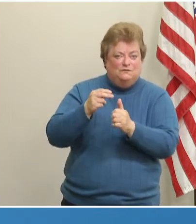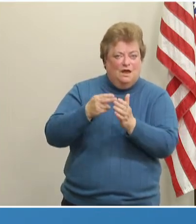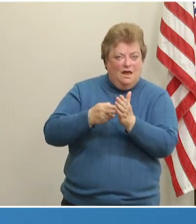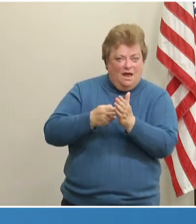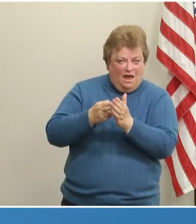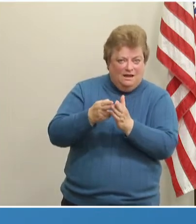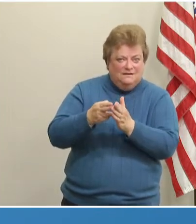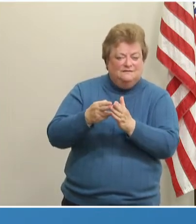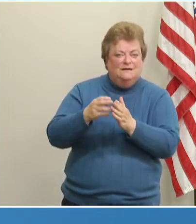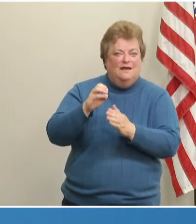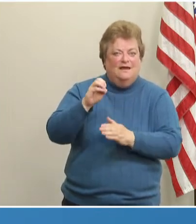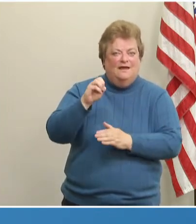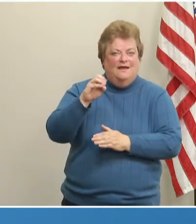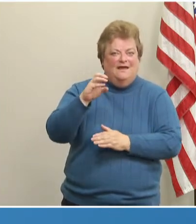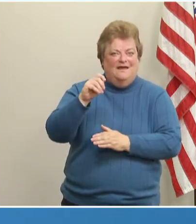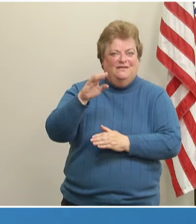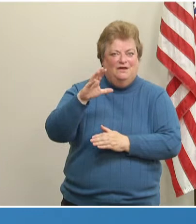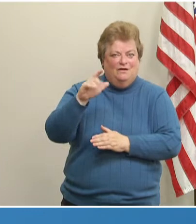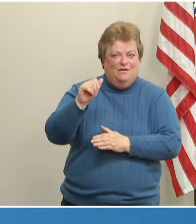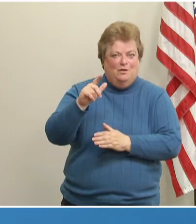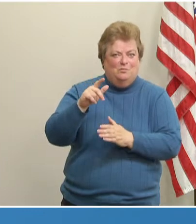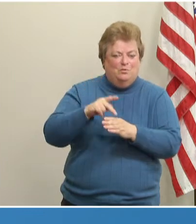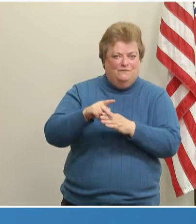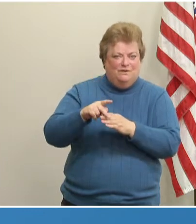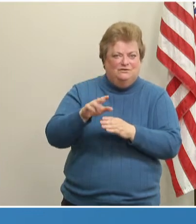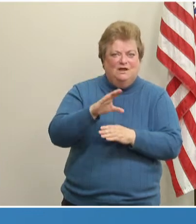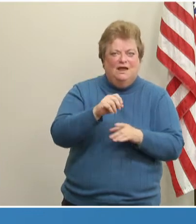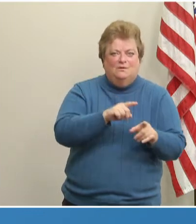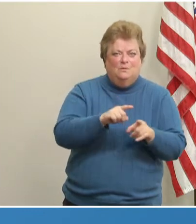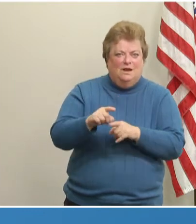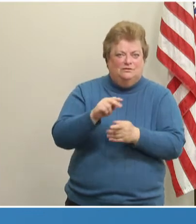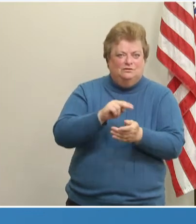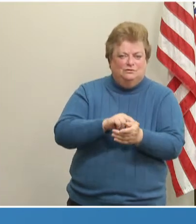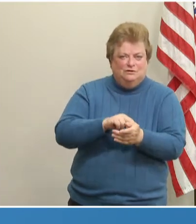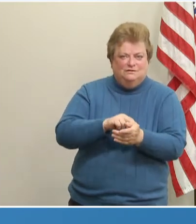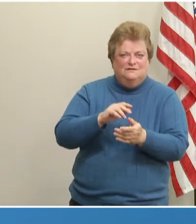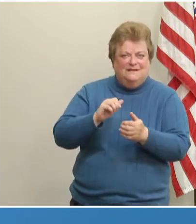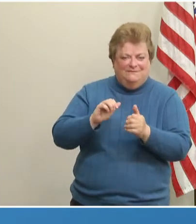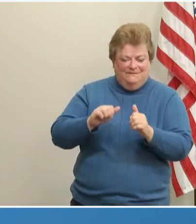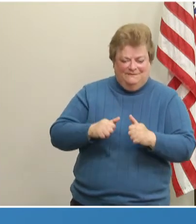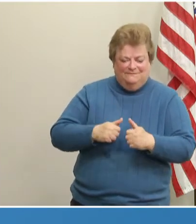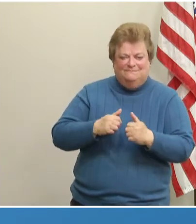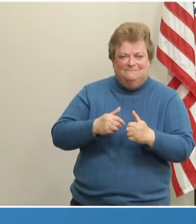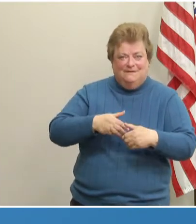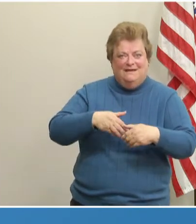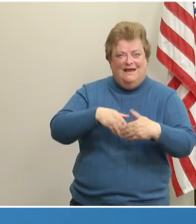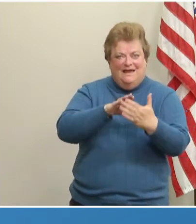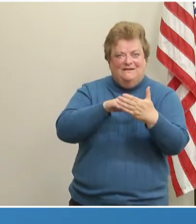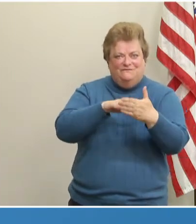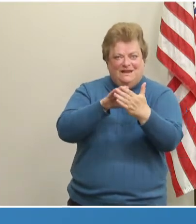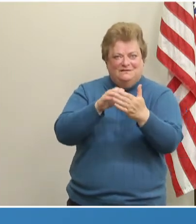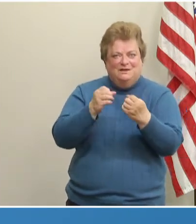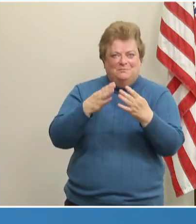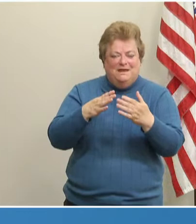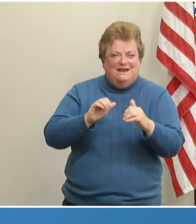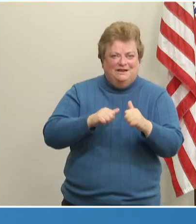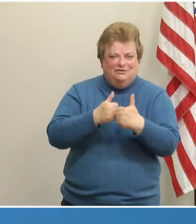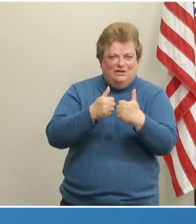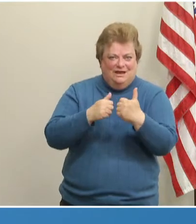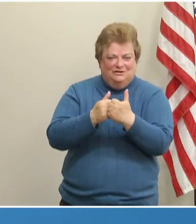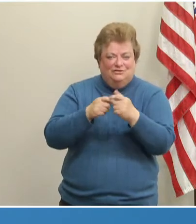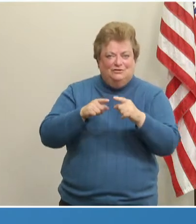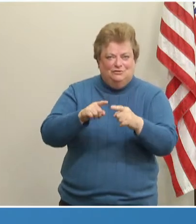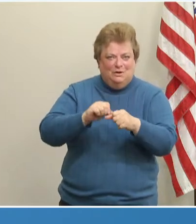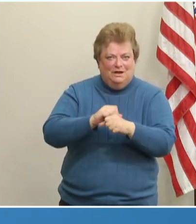ethical profession, and whereas nurses have faced many challenges during the pandemic and have consistently demonstrated